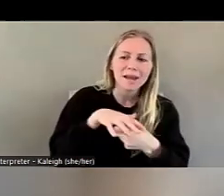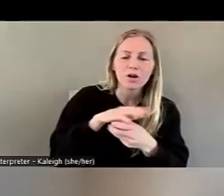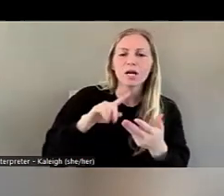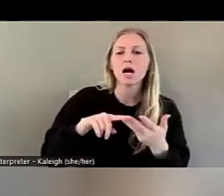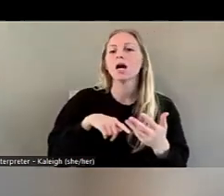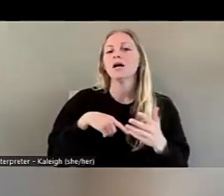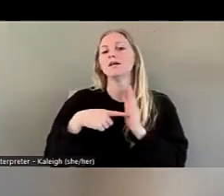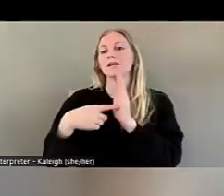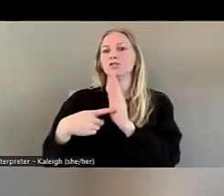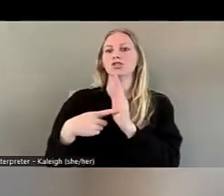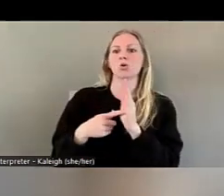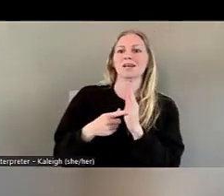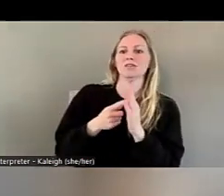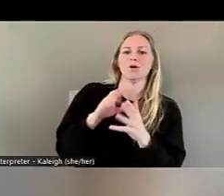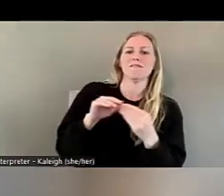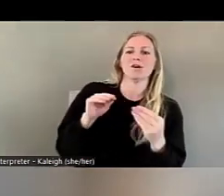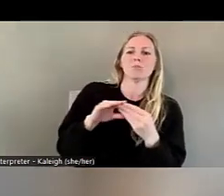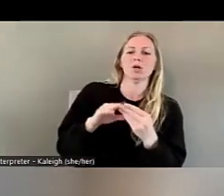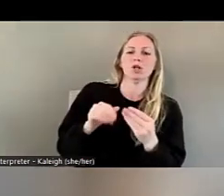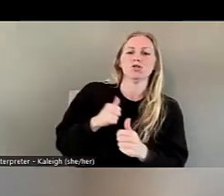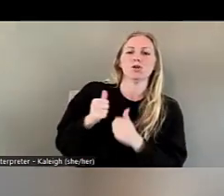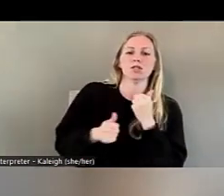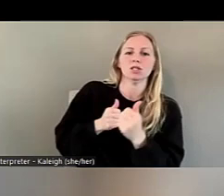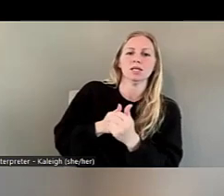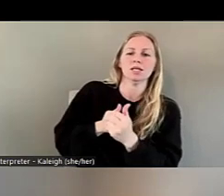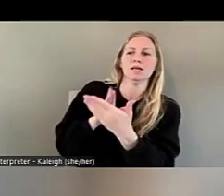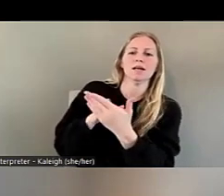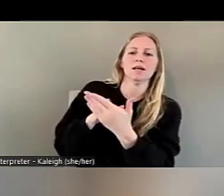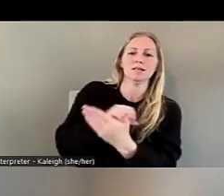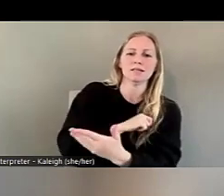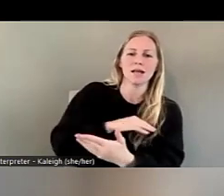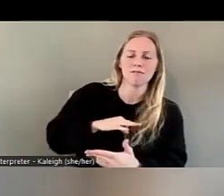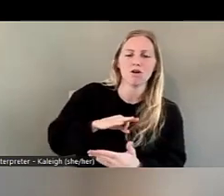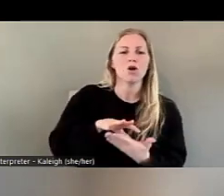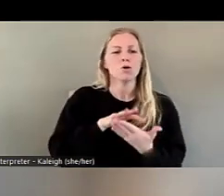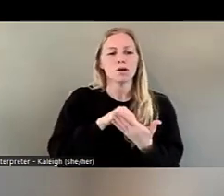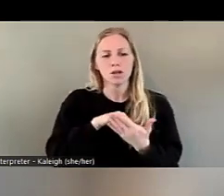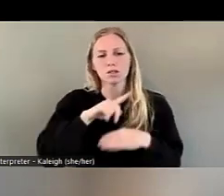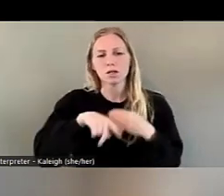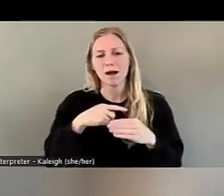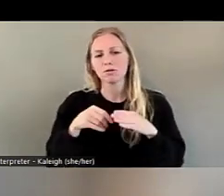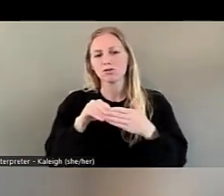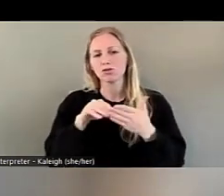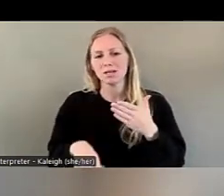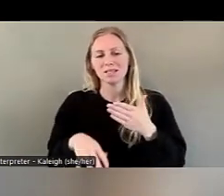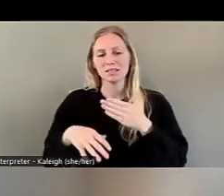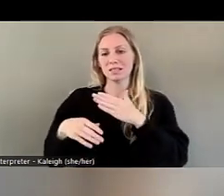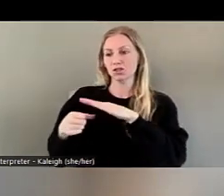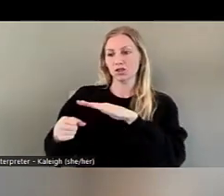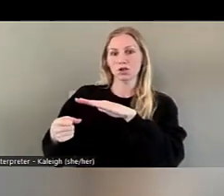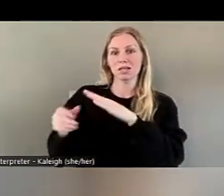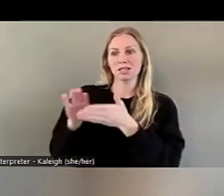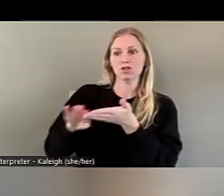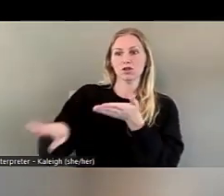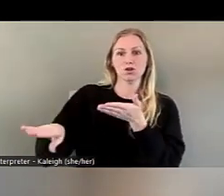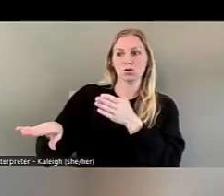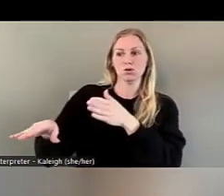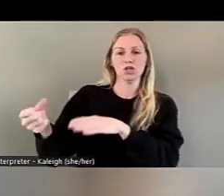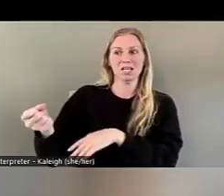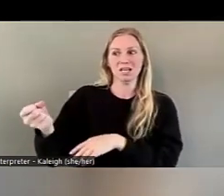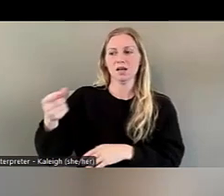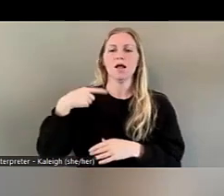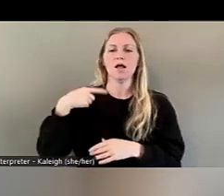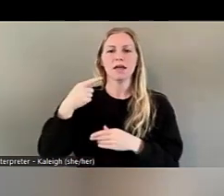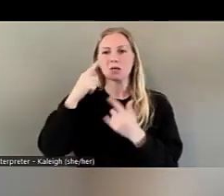aggression towards staff. We learned about incidents of students in seclusion sobbing, calling out for their parents,